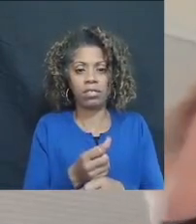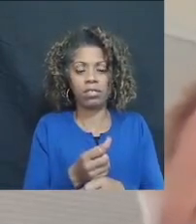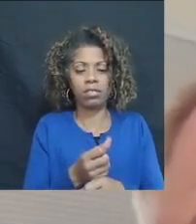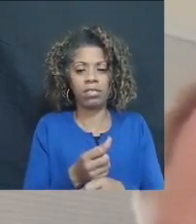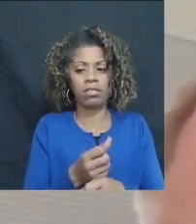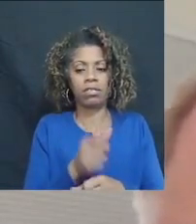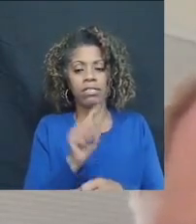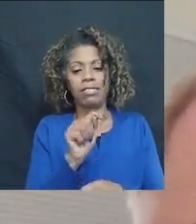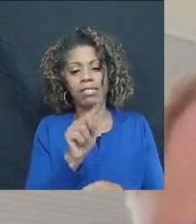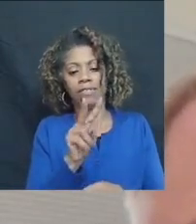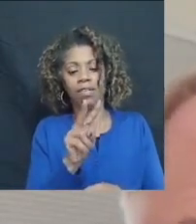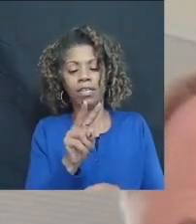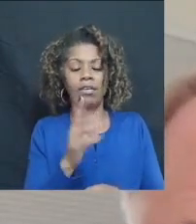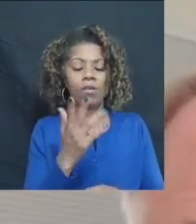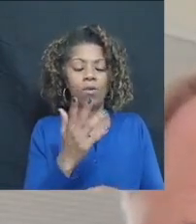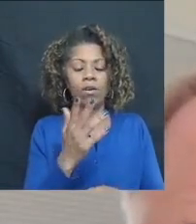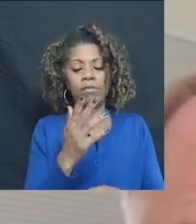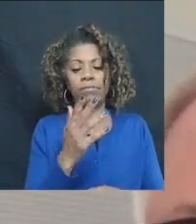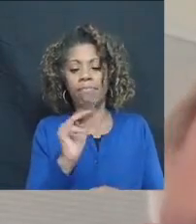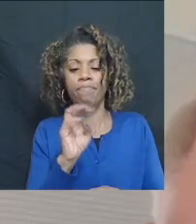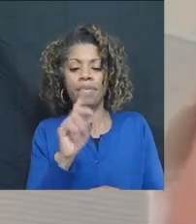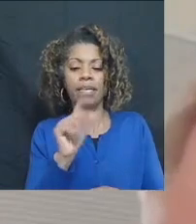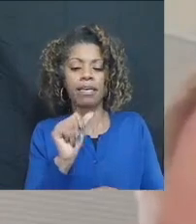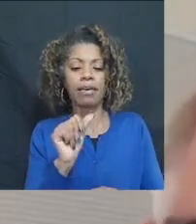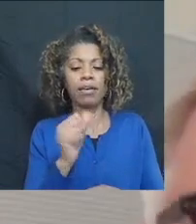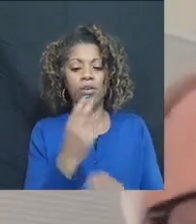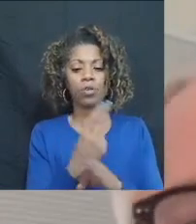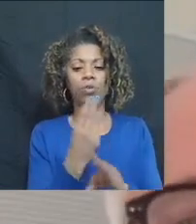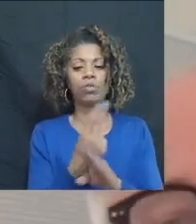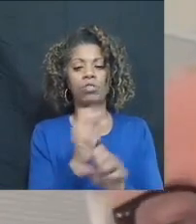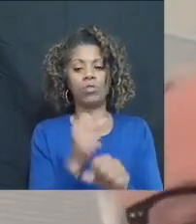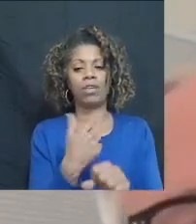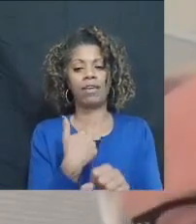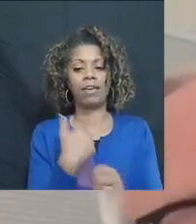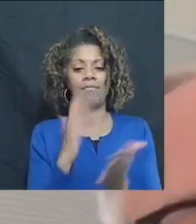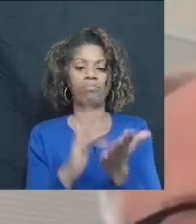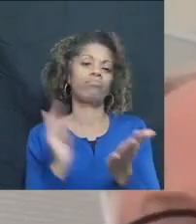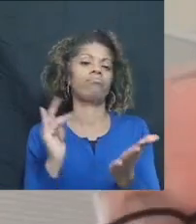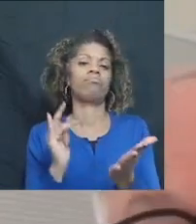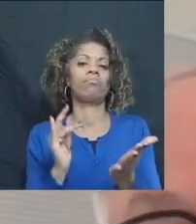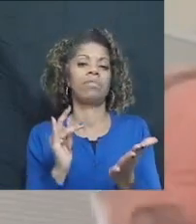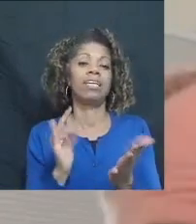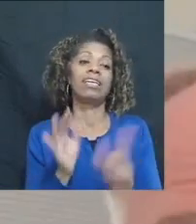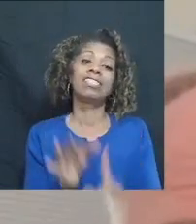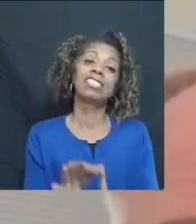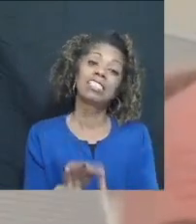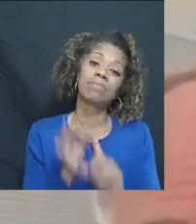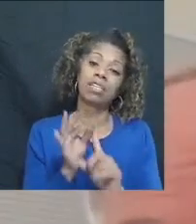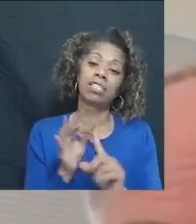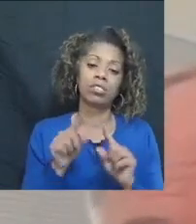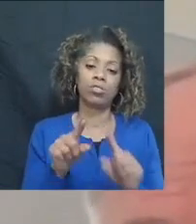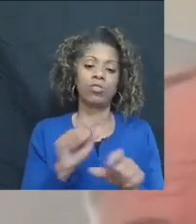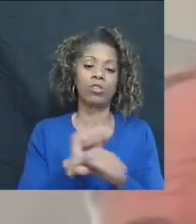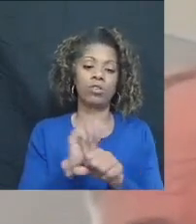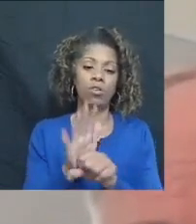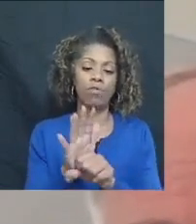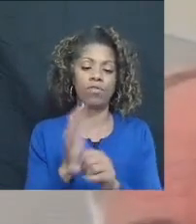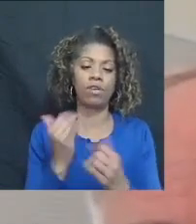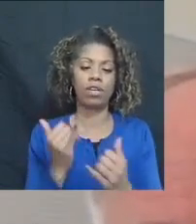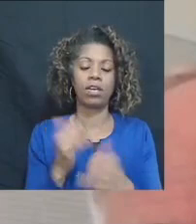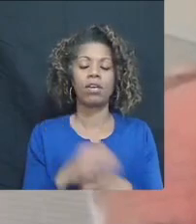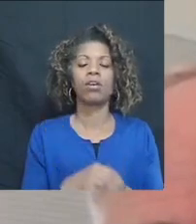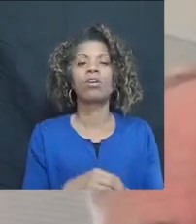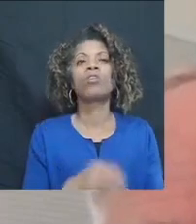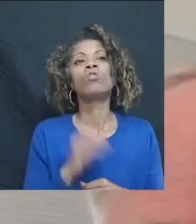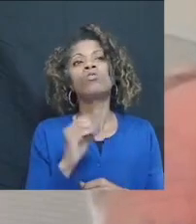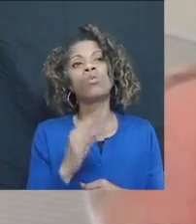So very interesting, and I was sort of there being able to watch how philanthropy in general changed its approach on